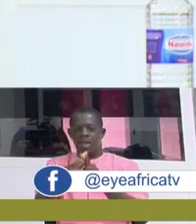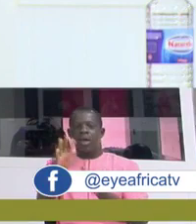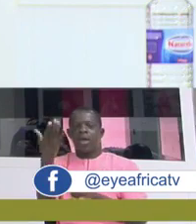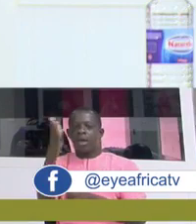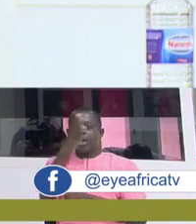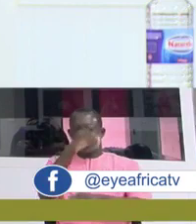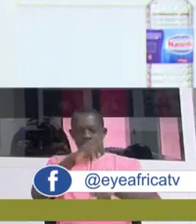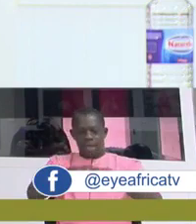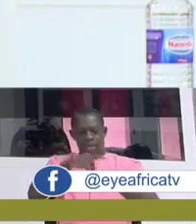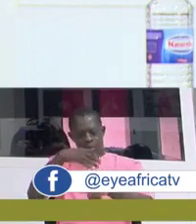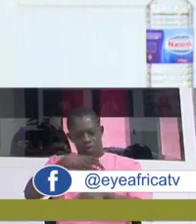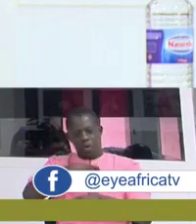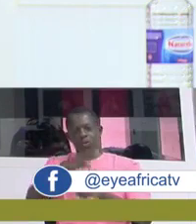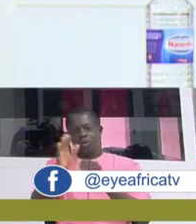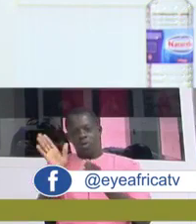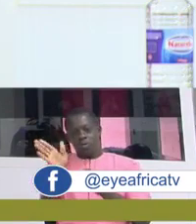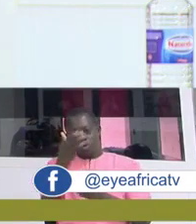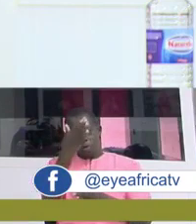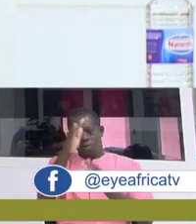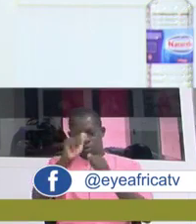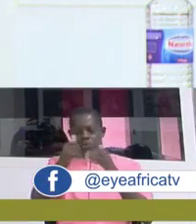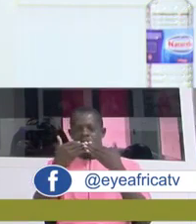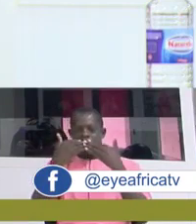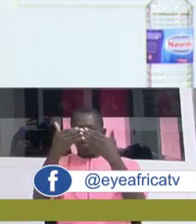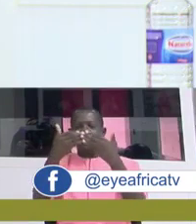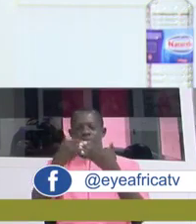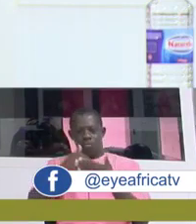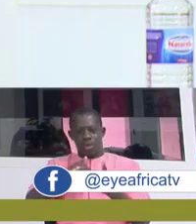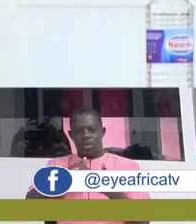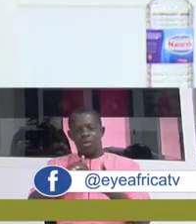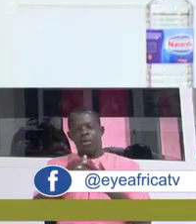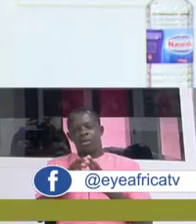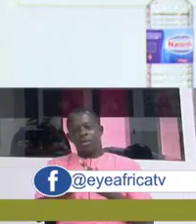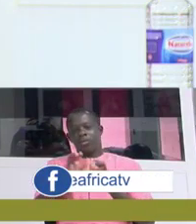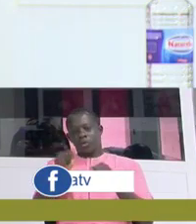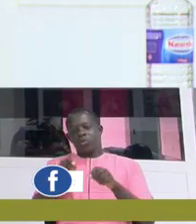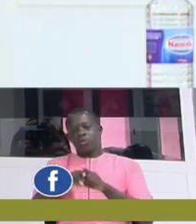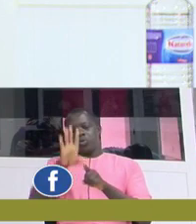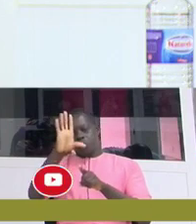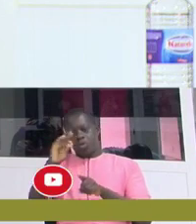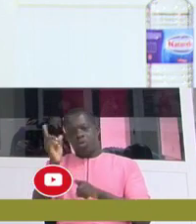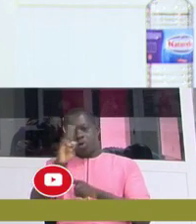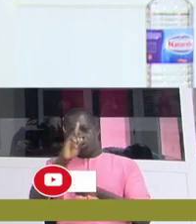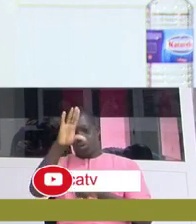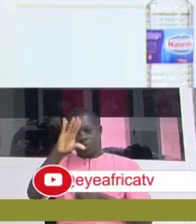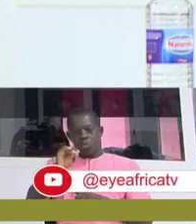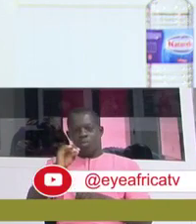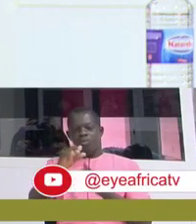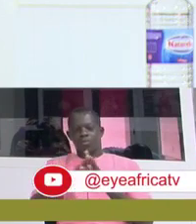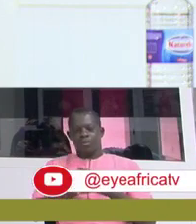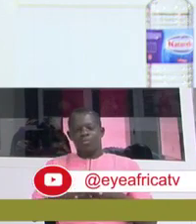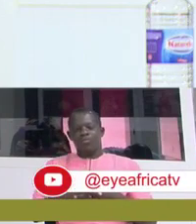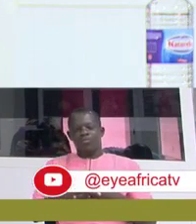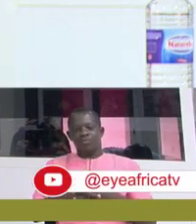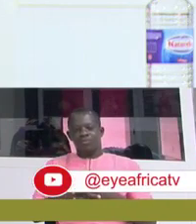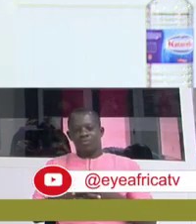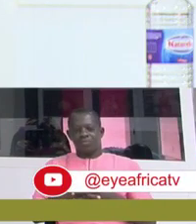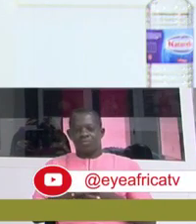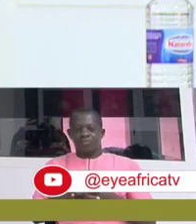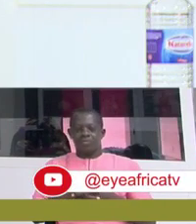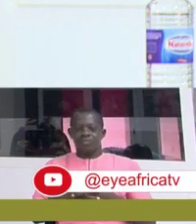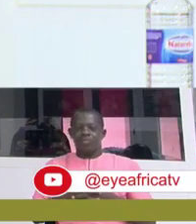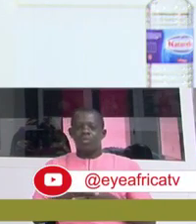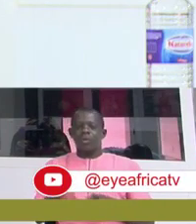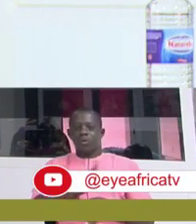to me, fine, but any day that you are going there, inform me a day